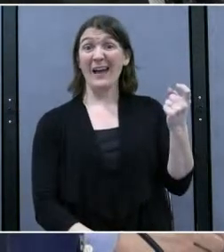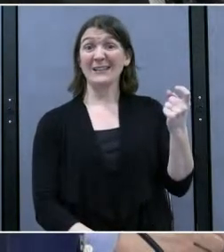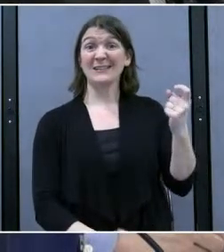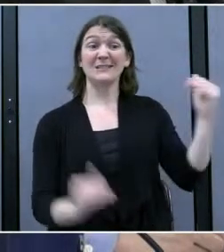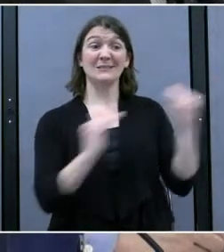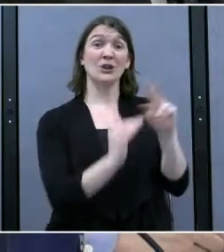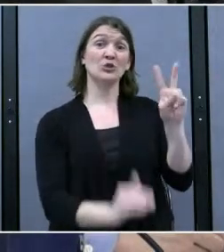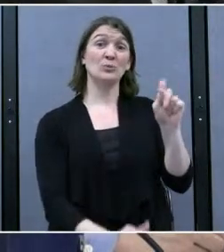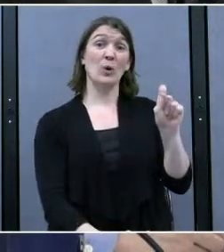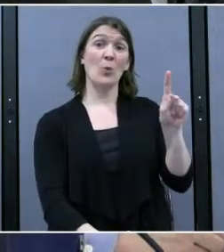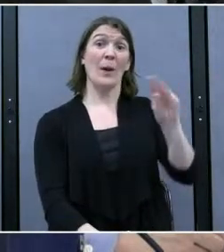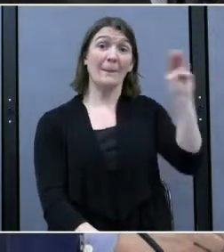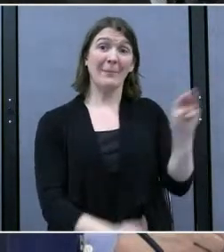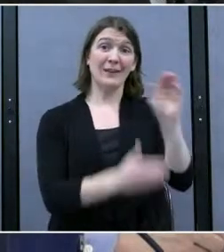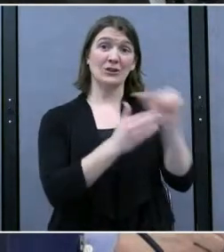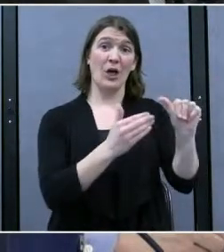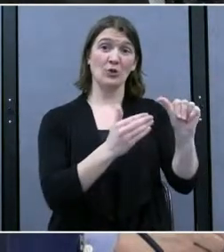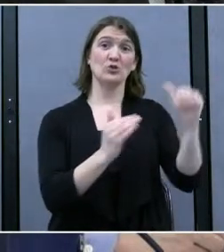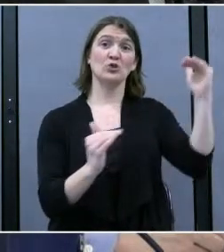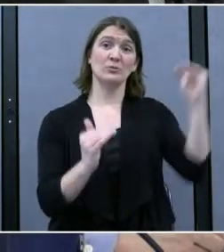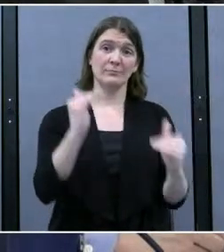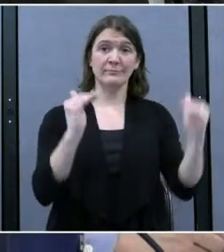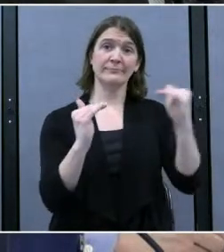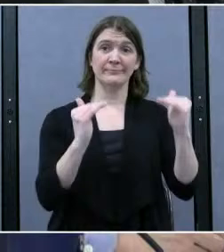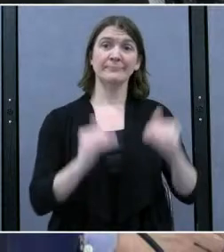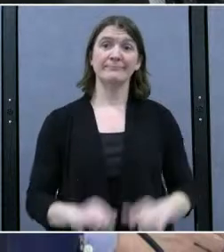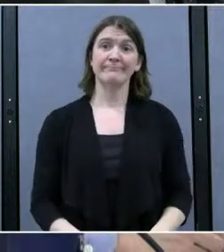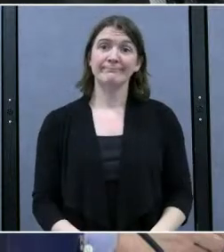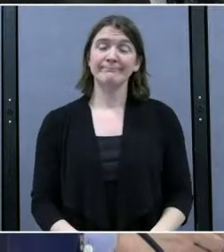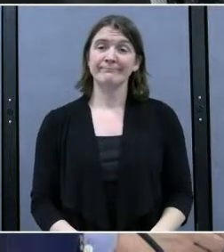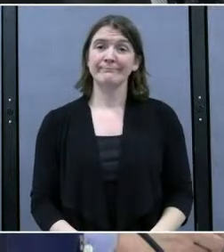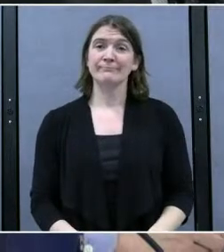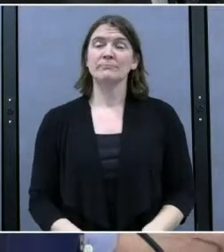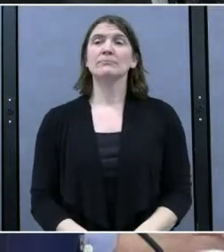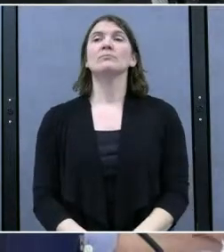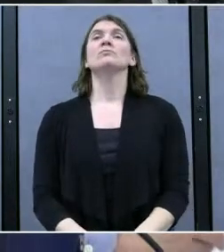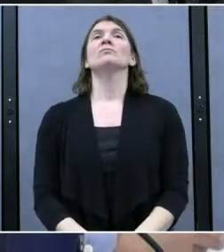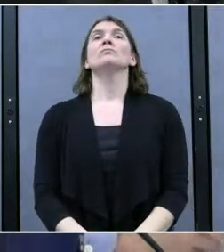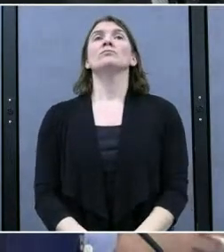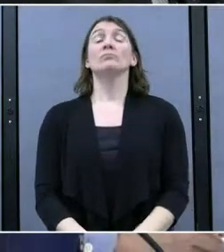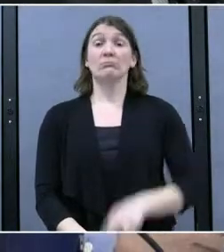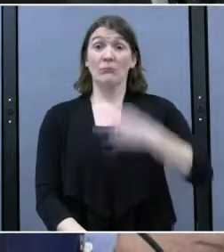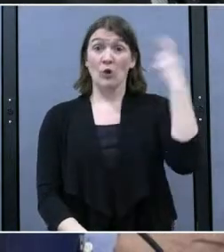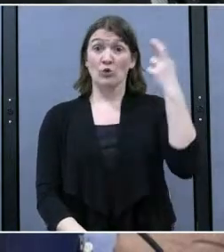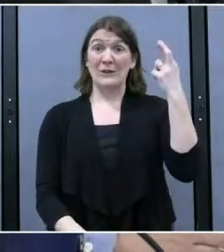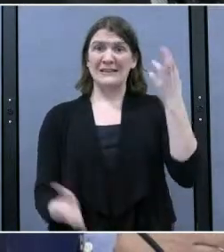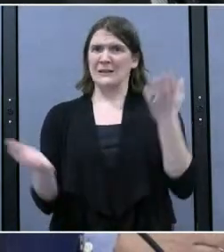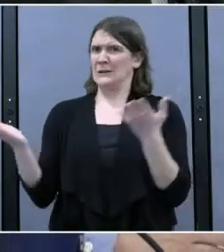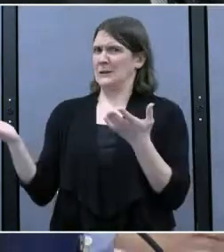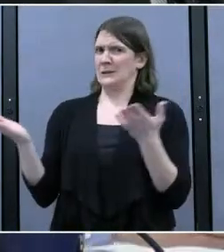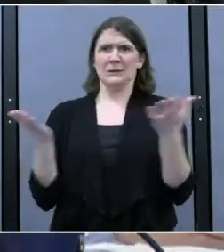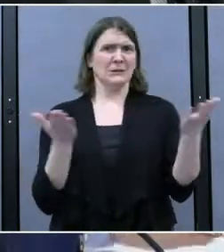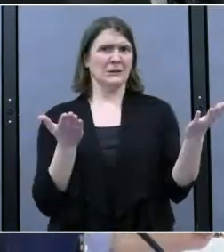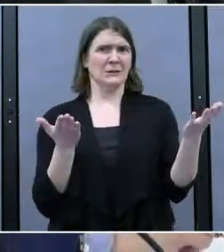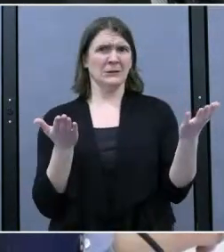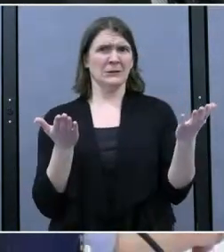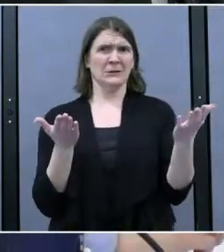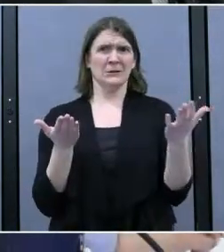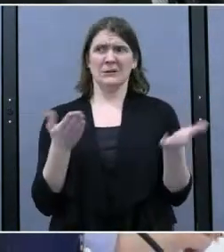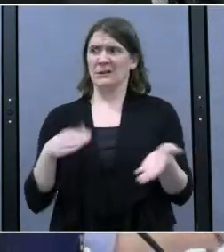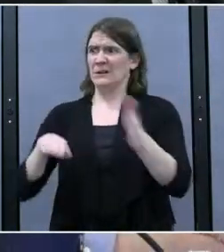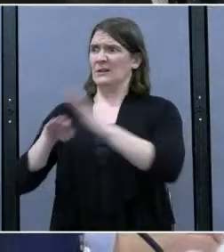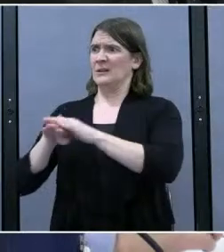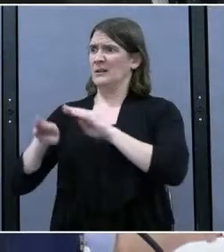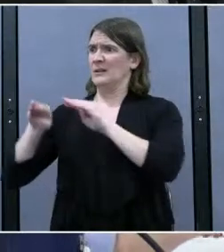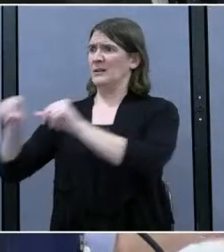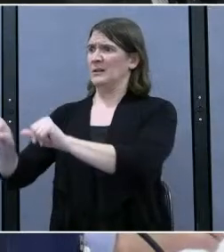amount to $2.1 million. The main reason for the discrepancy between the increase in the budget and